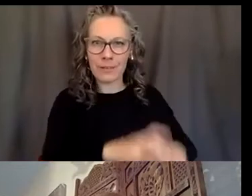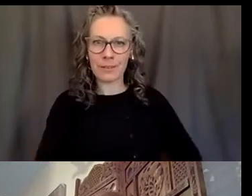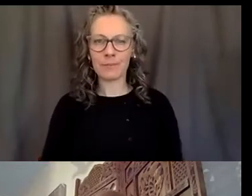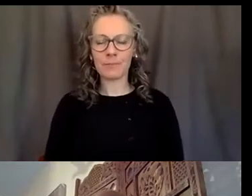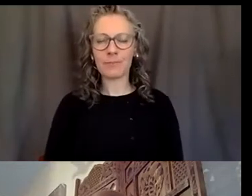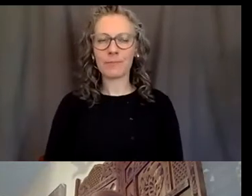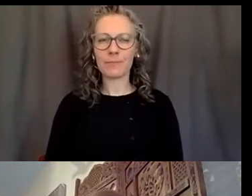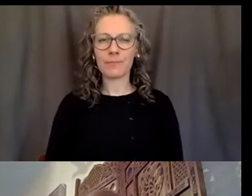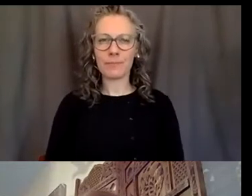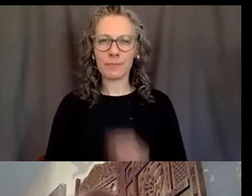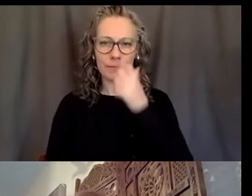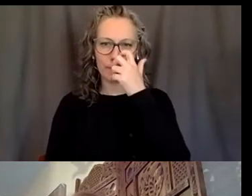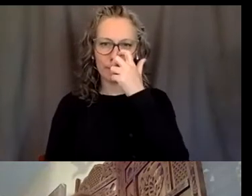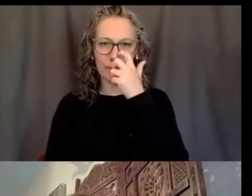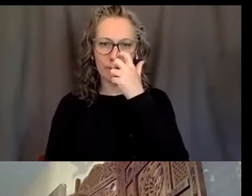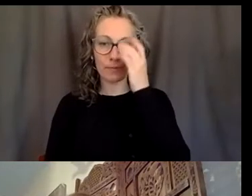And